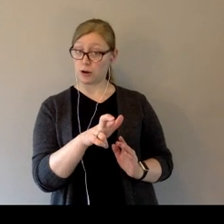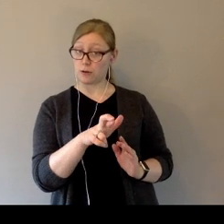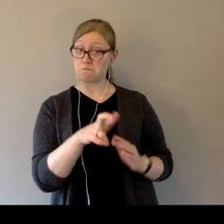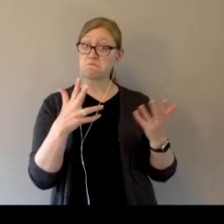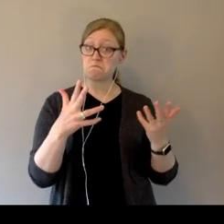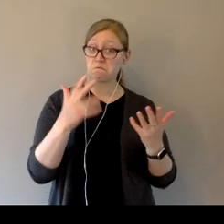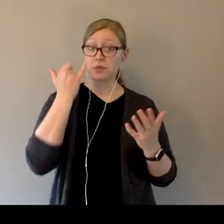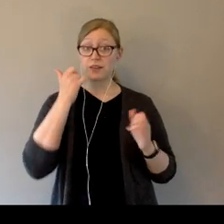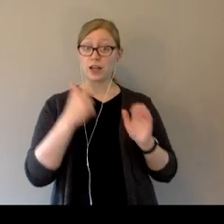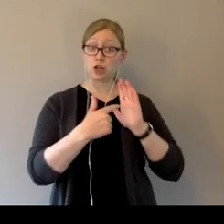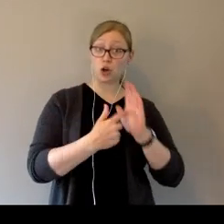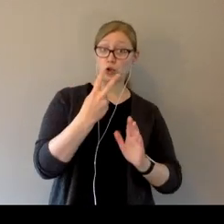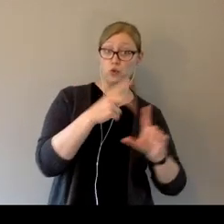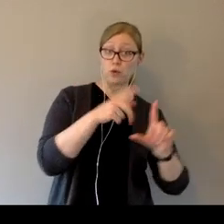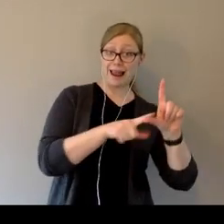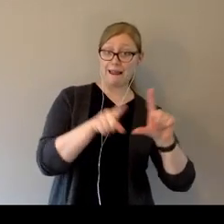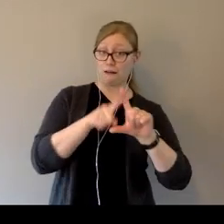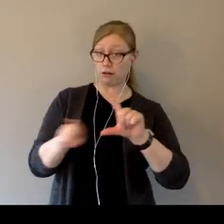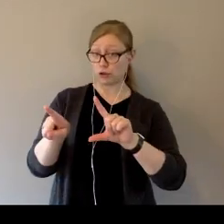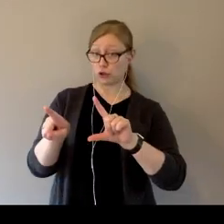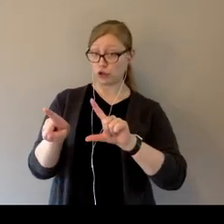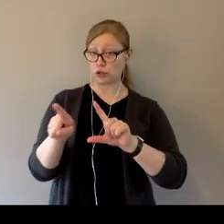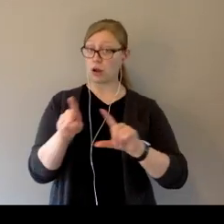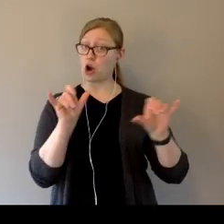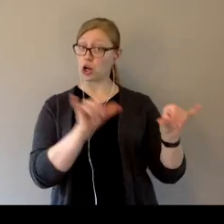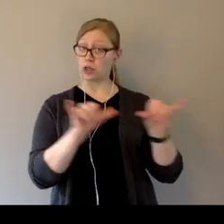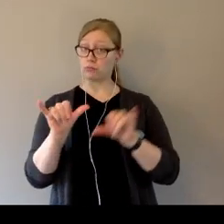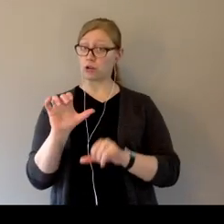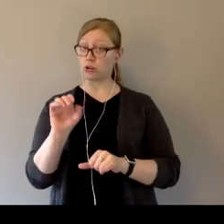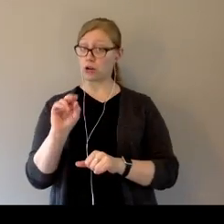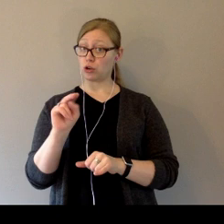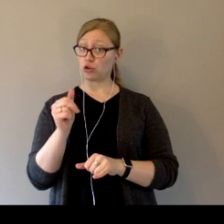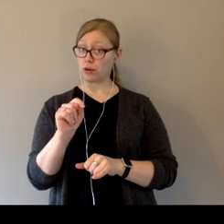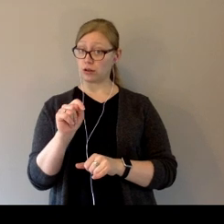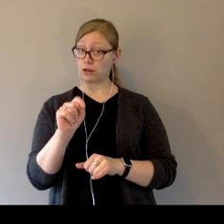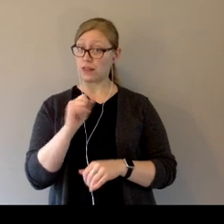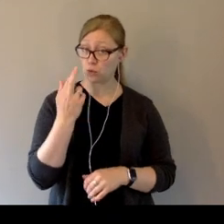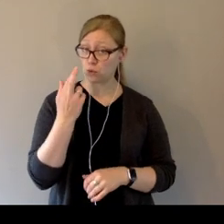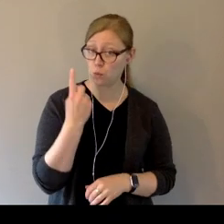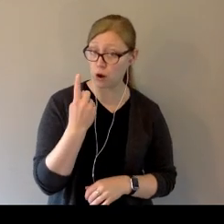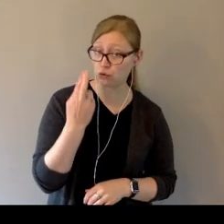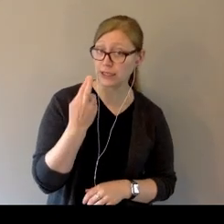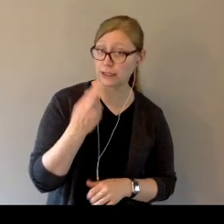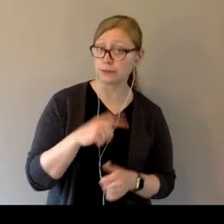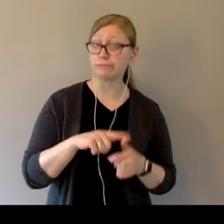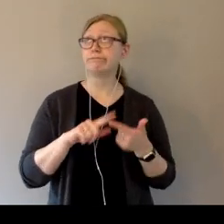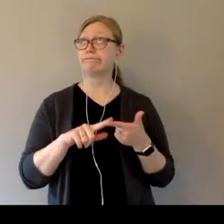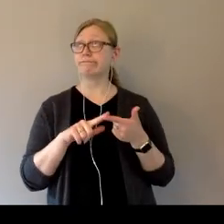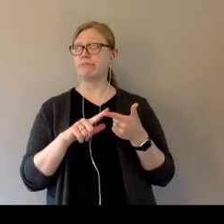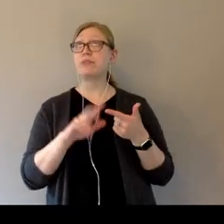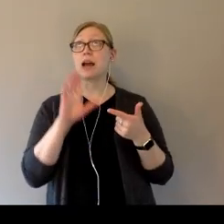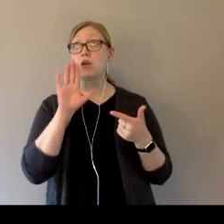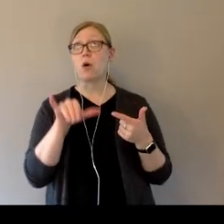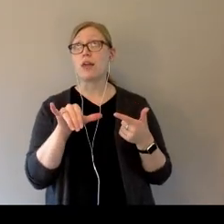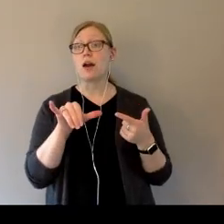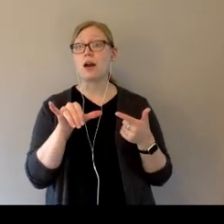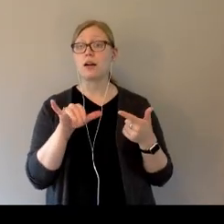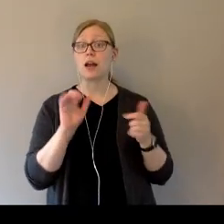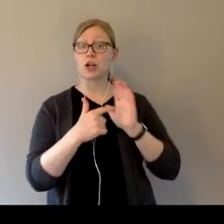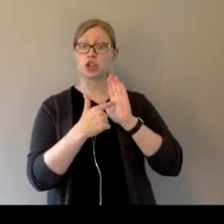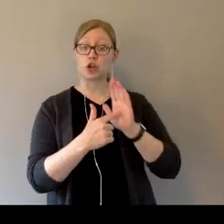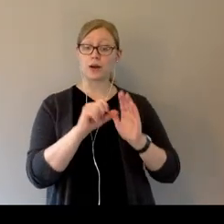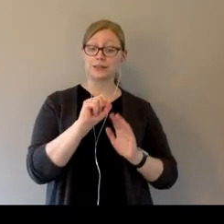can show two angles are um, congruent in the pair of triangles, that's one reason. I know that I can show side